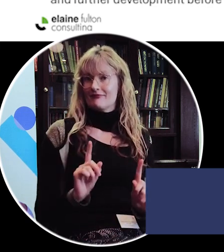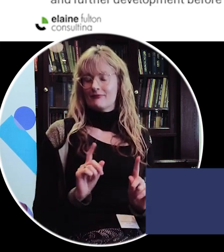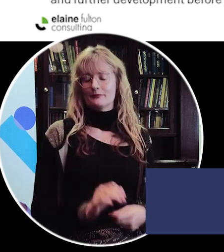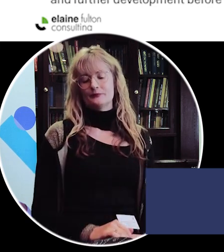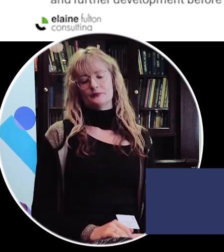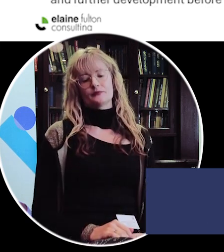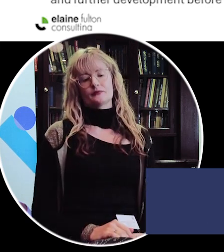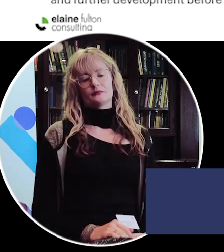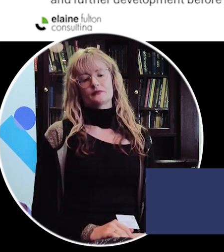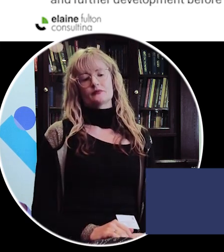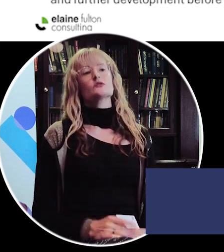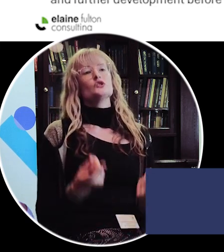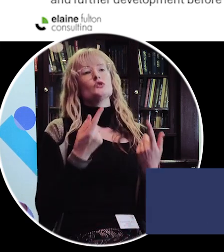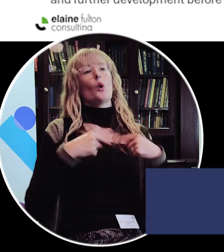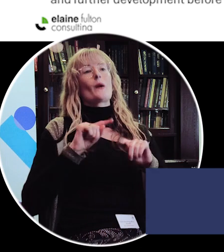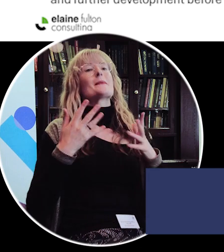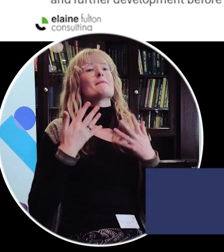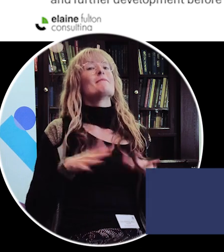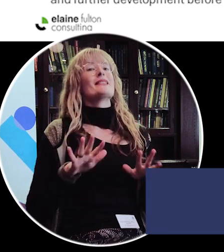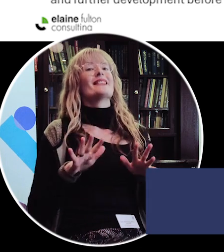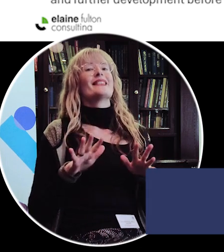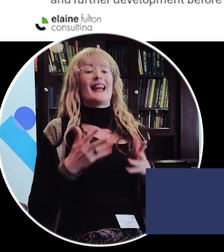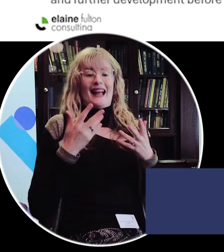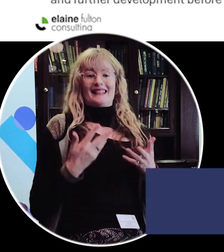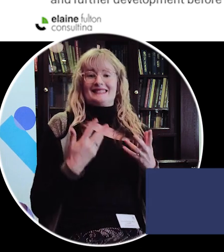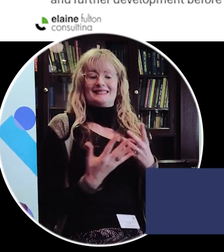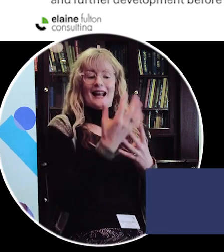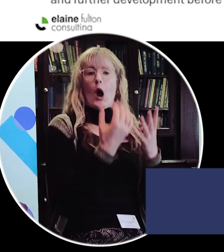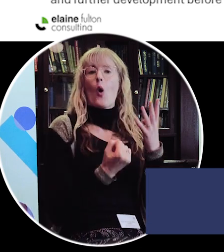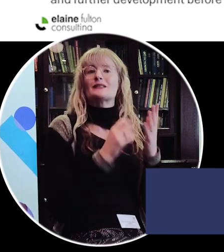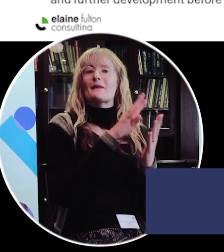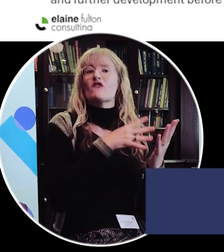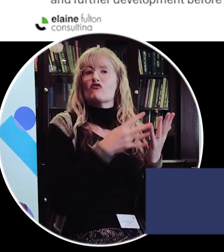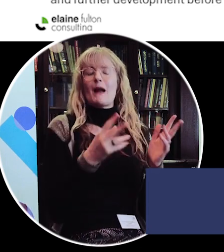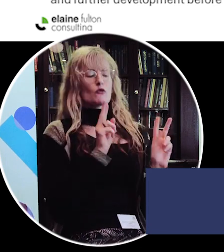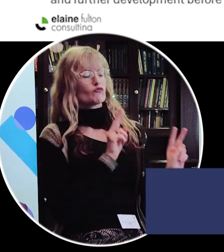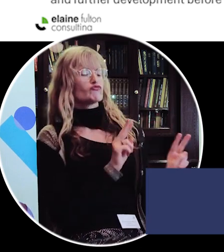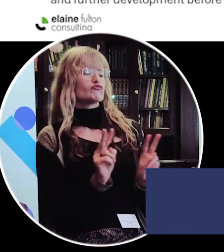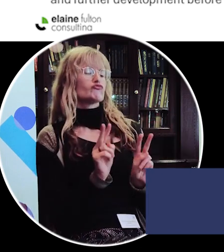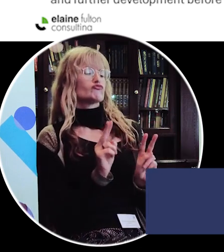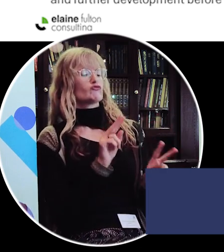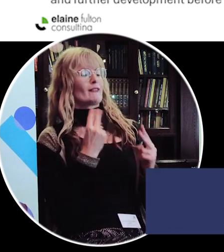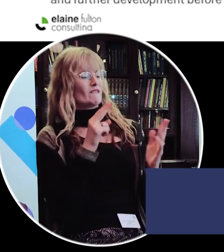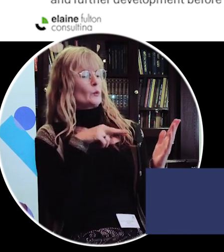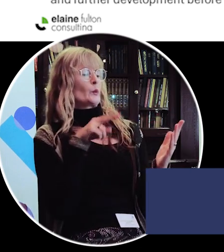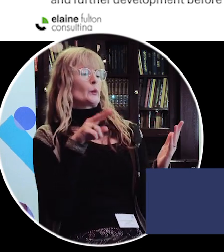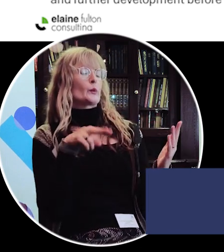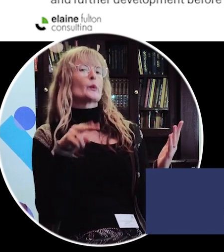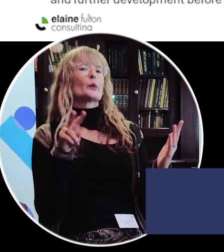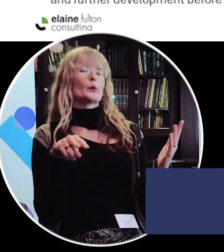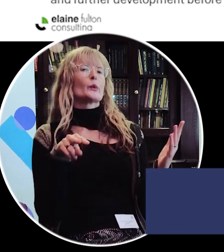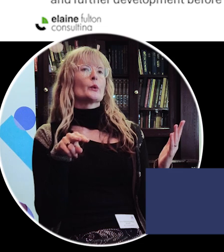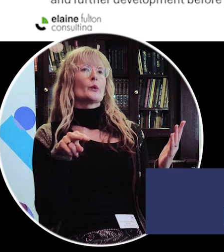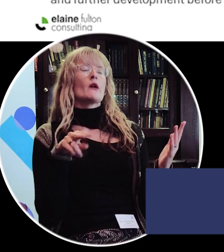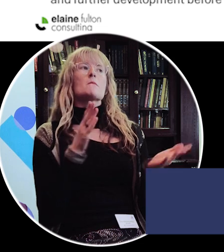so we have reviewed lots of existing outcomes frameworks and approaches, and in particular, and particularly useful,